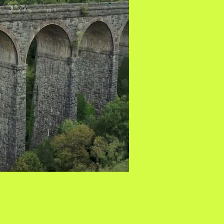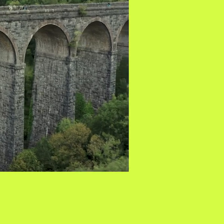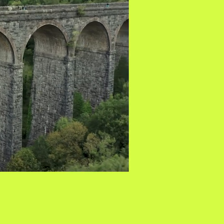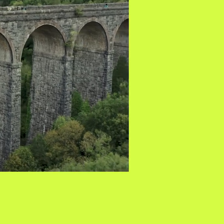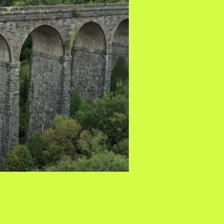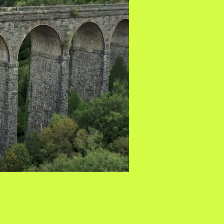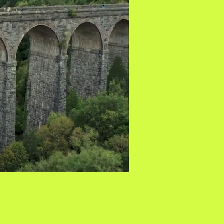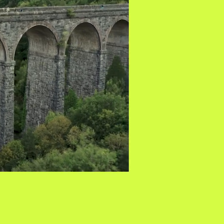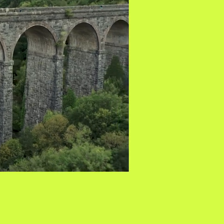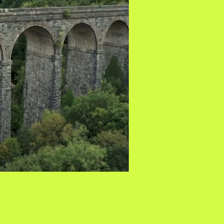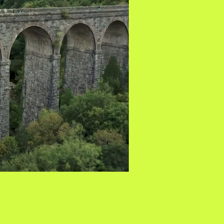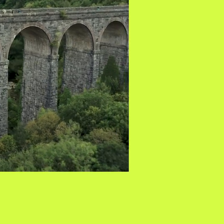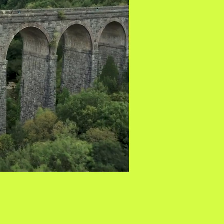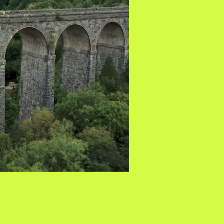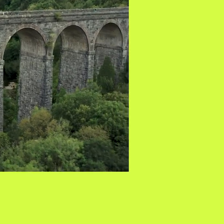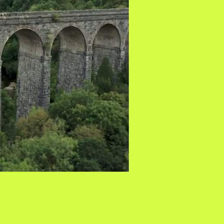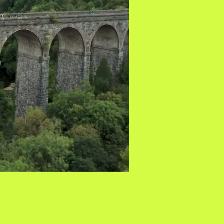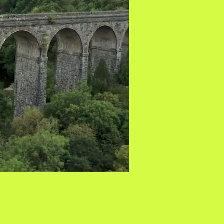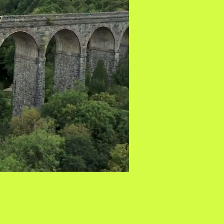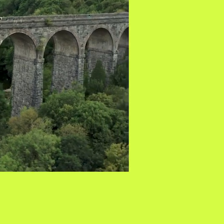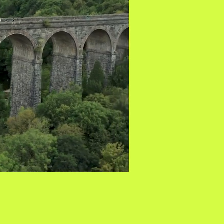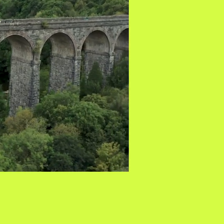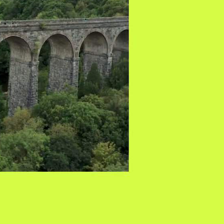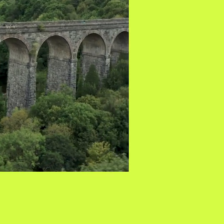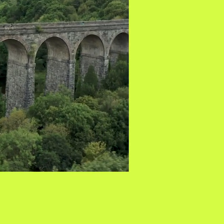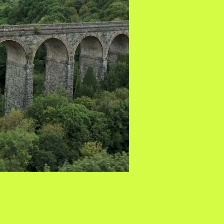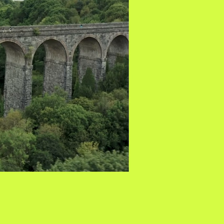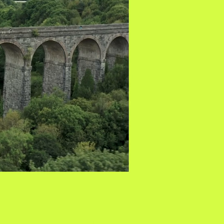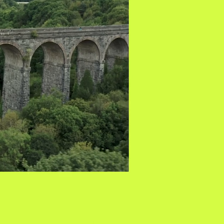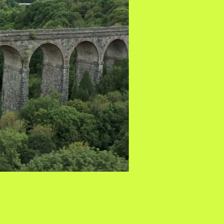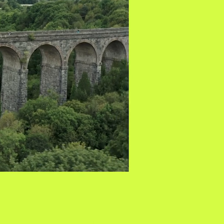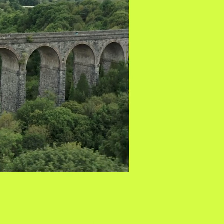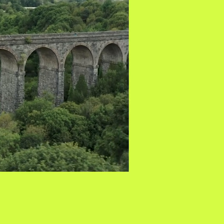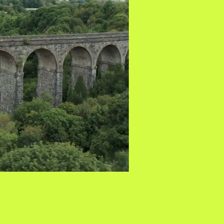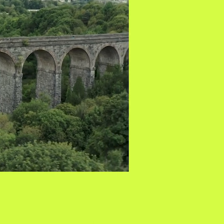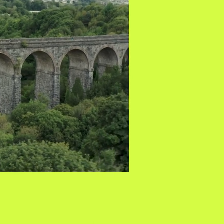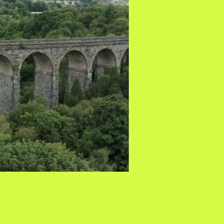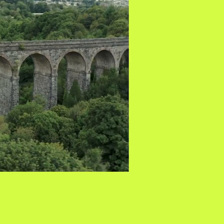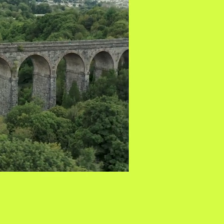I'll come in with signs. I'm coming for what's mine.